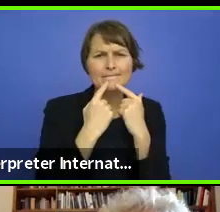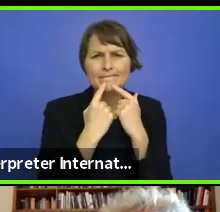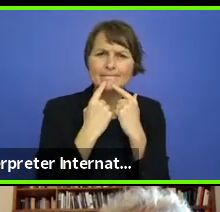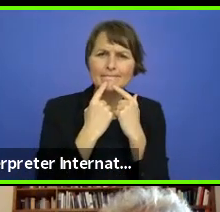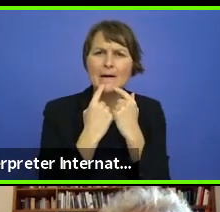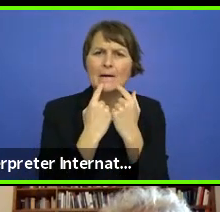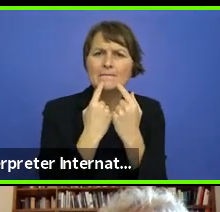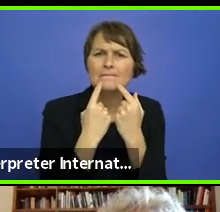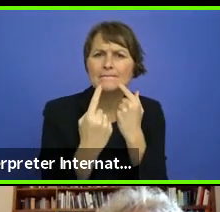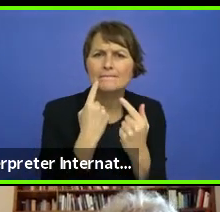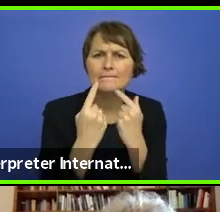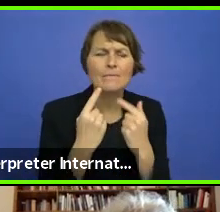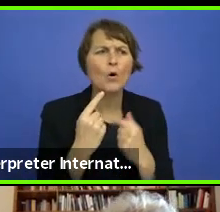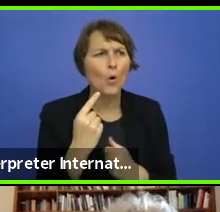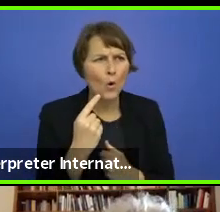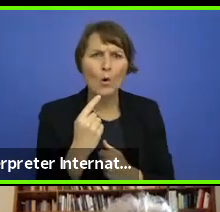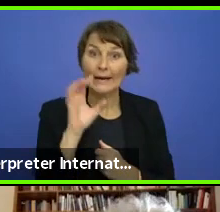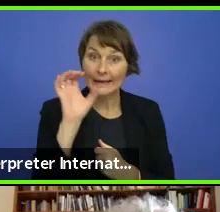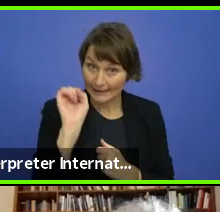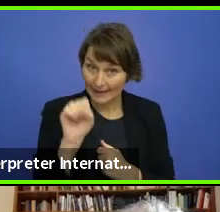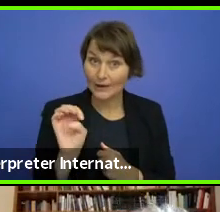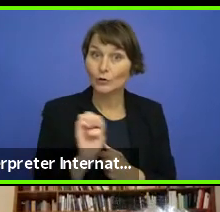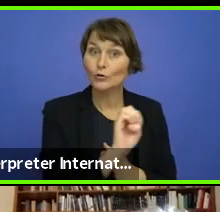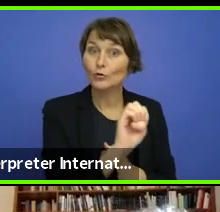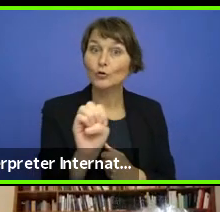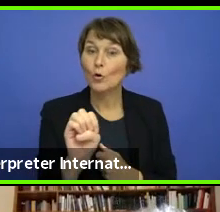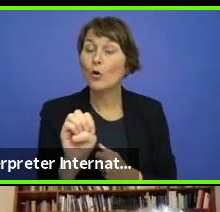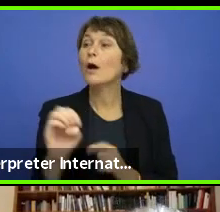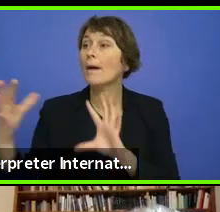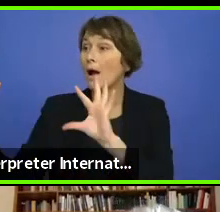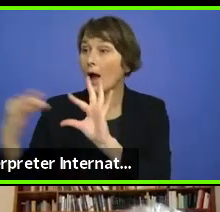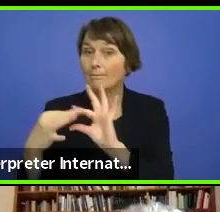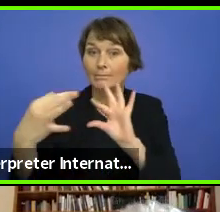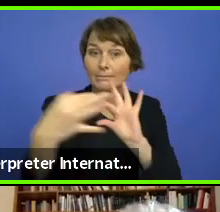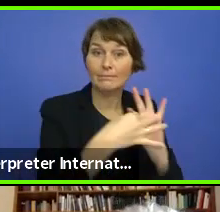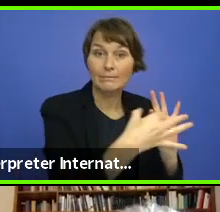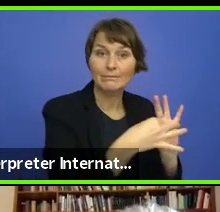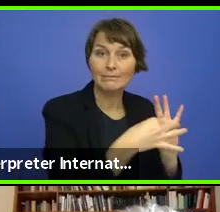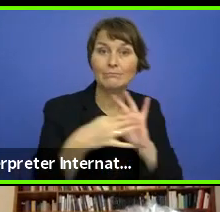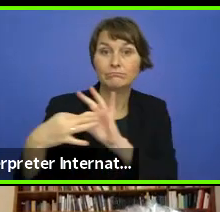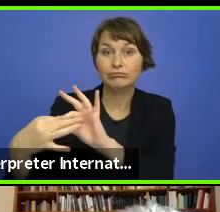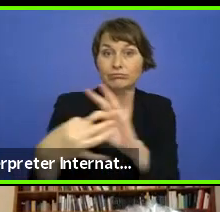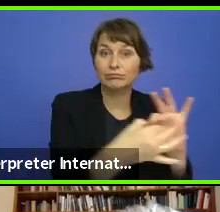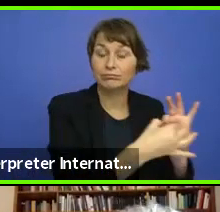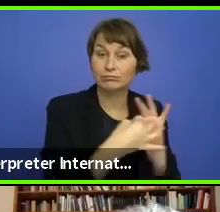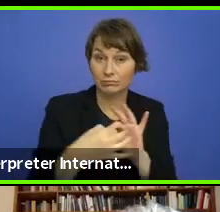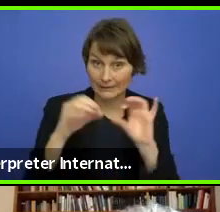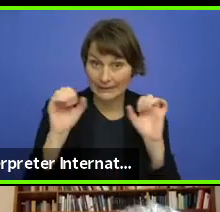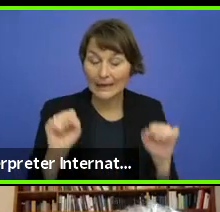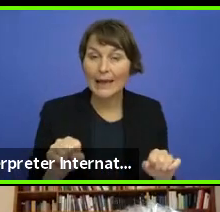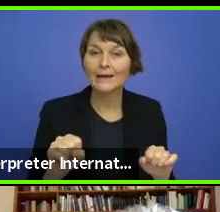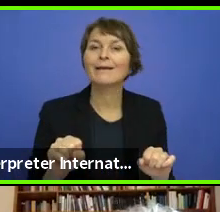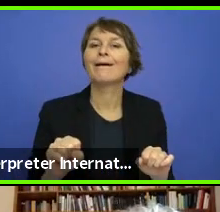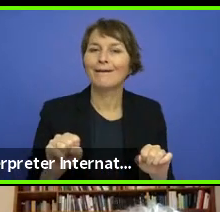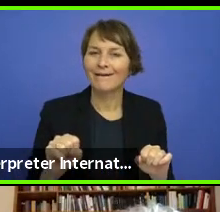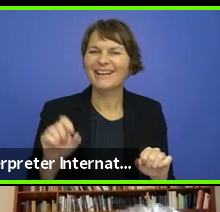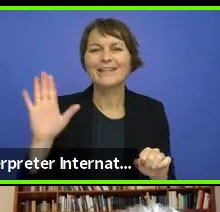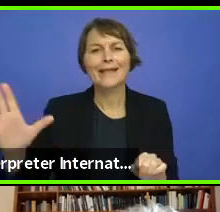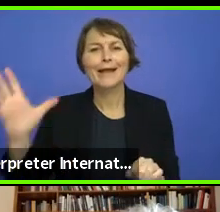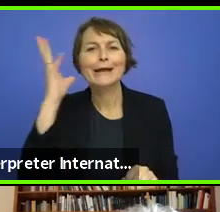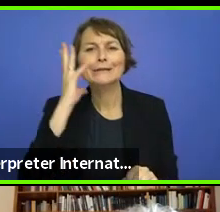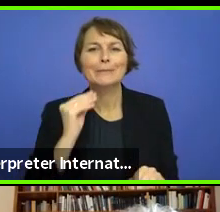about European cooperation. So it was at this moment, for the Eastern European colleagues